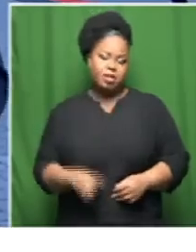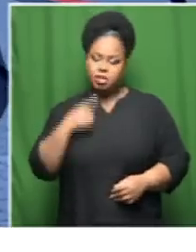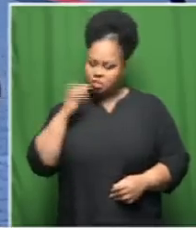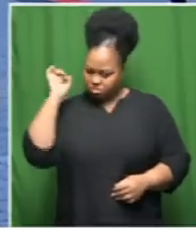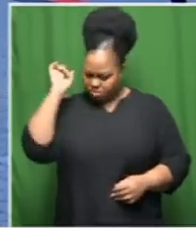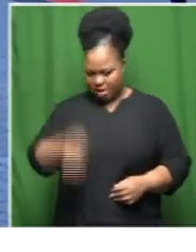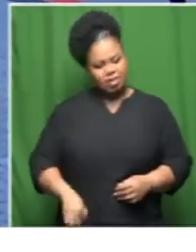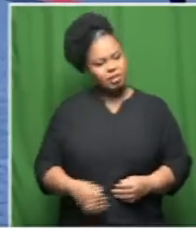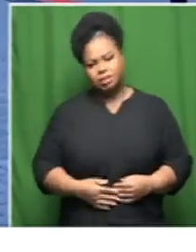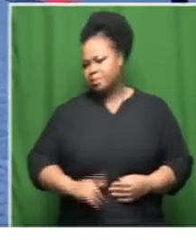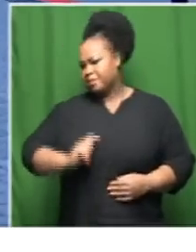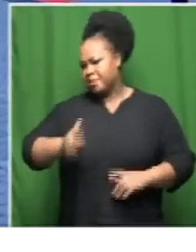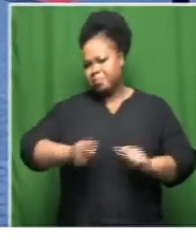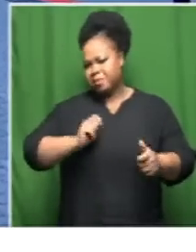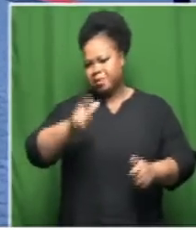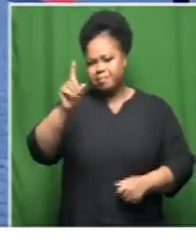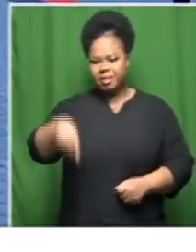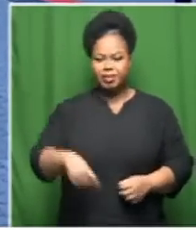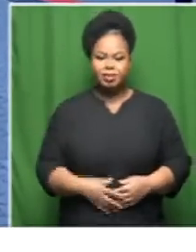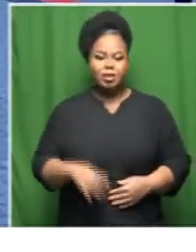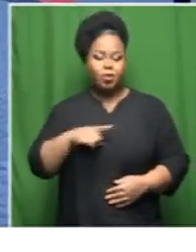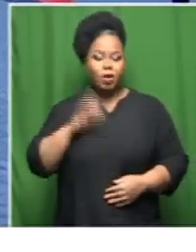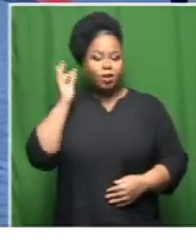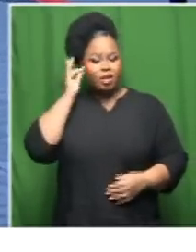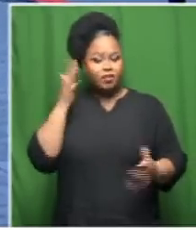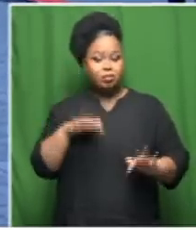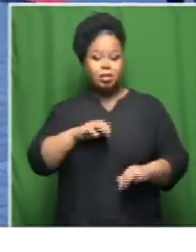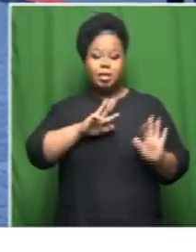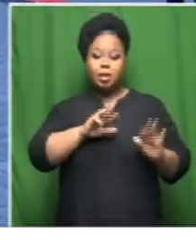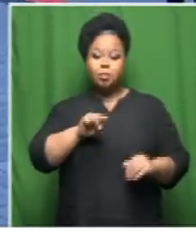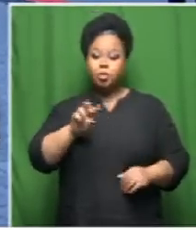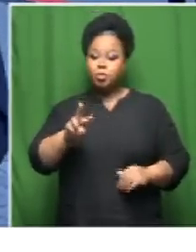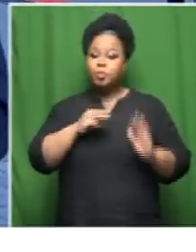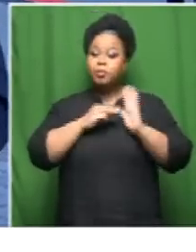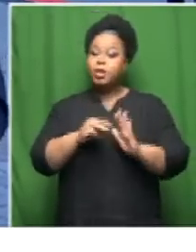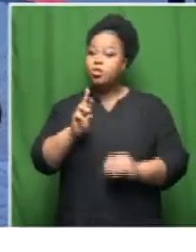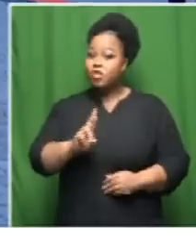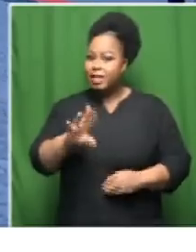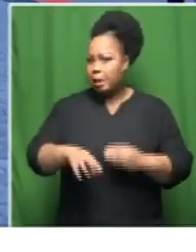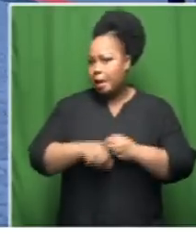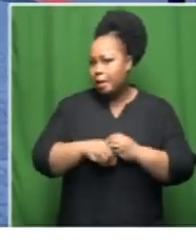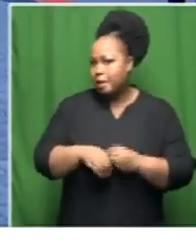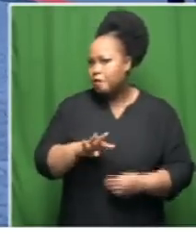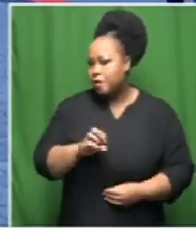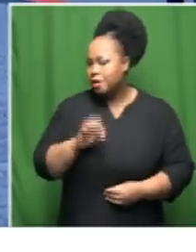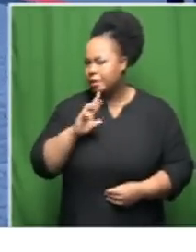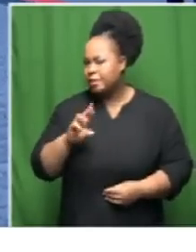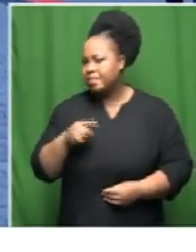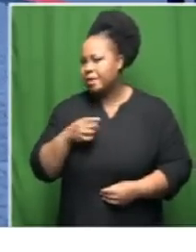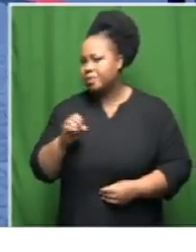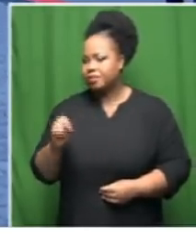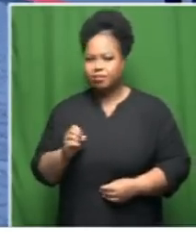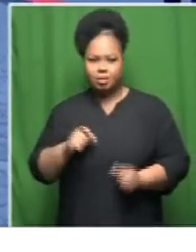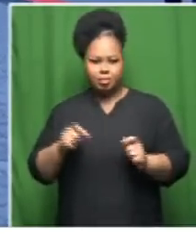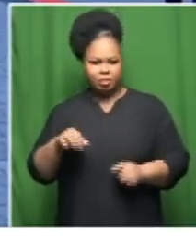yes, they deserve every cent they get. And I'm sure we've heard that the 9.2 million rand will be added onto it, making 400,000 rand. A lot of South Africans